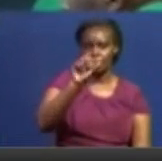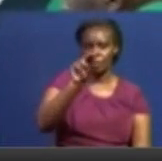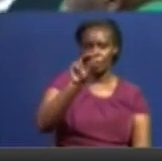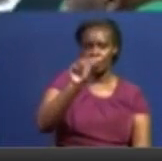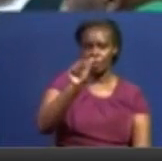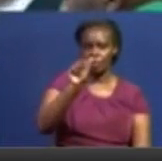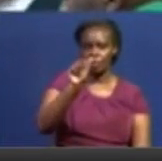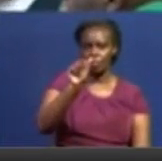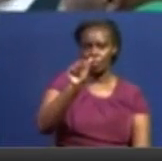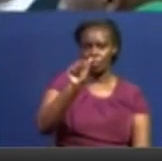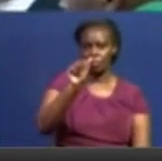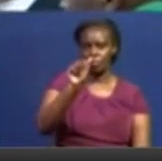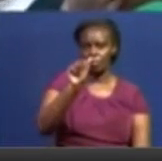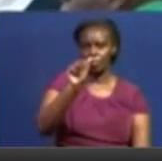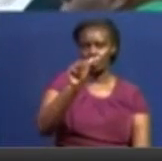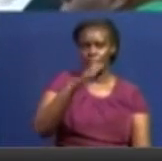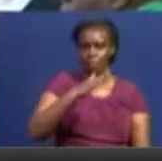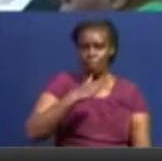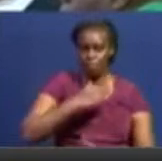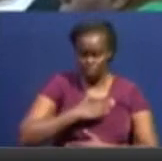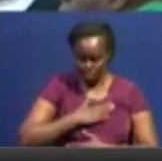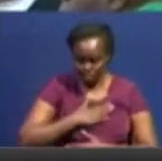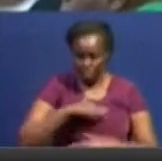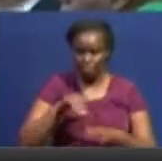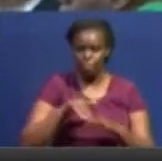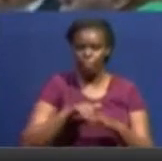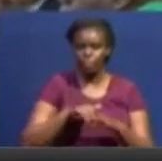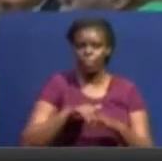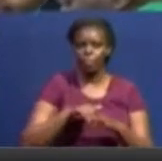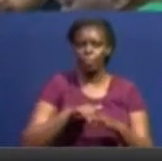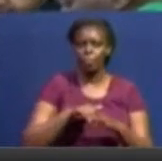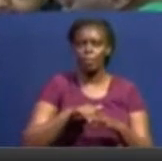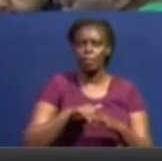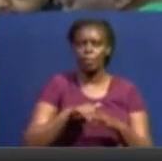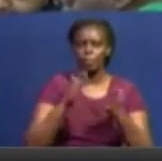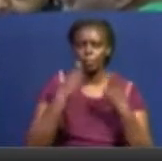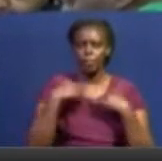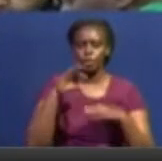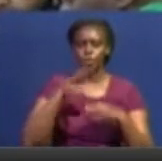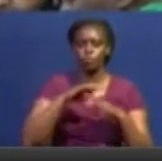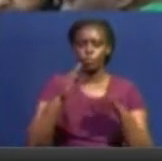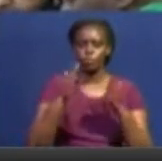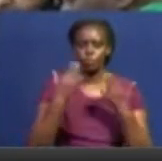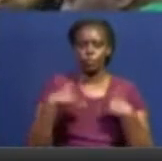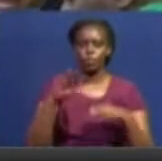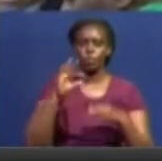There is a member at the back there, the nominated member. No, He's voted. Okay.